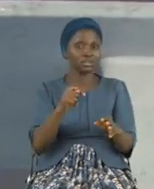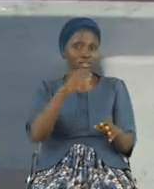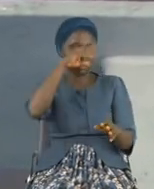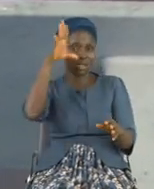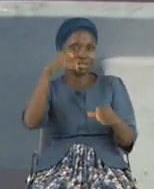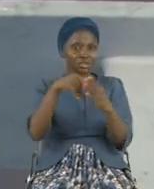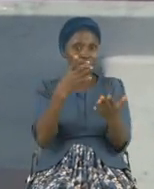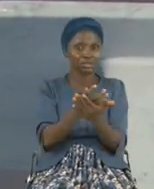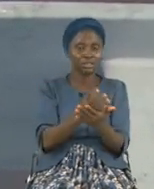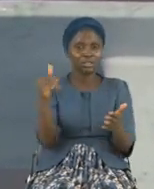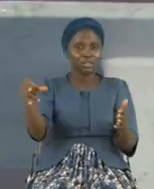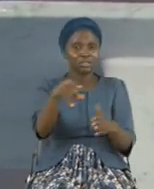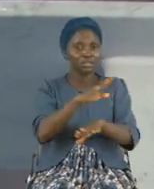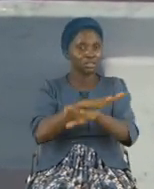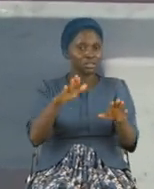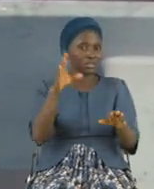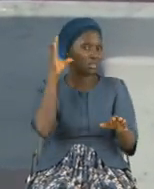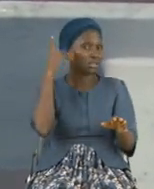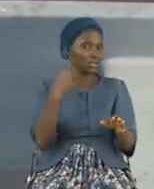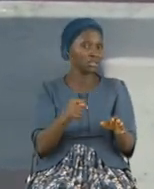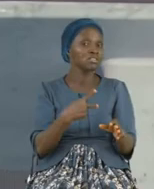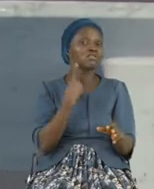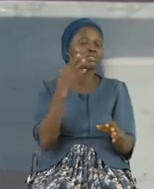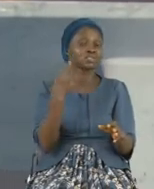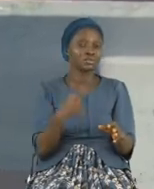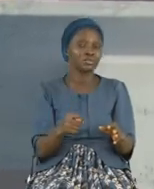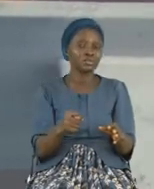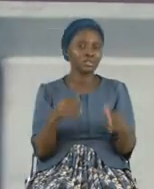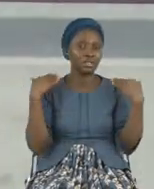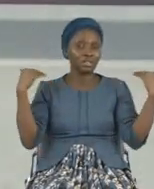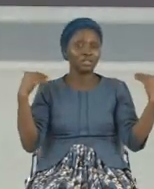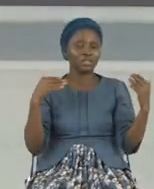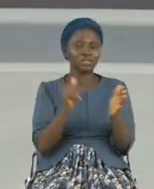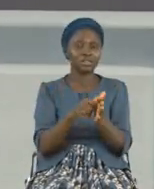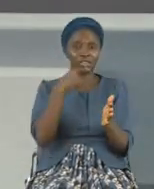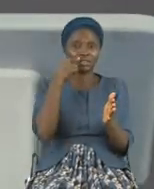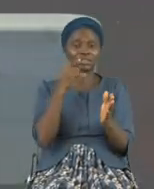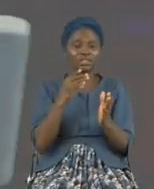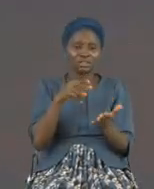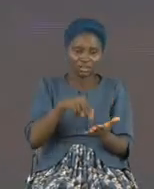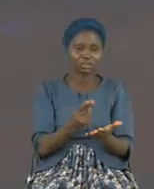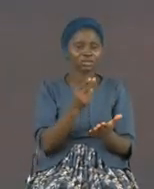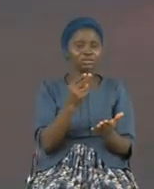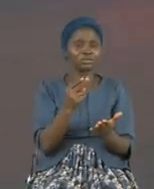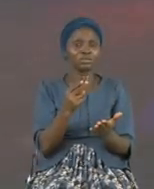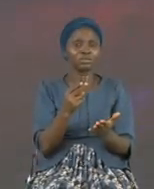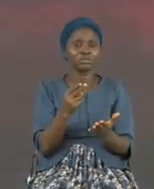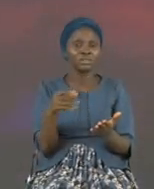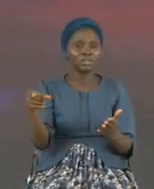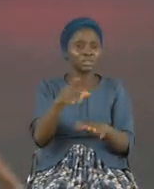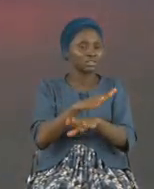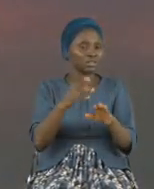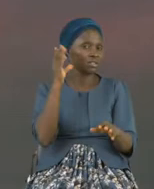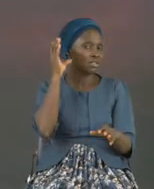the angel that said, get up. They didn't hear the sound of the chains